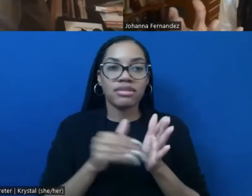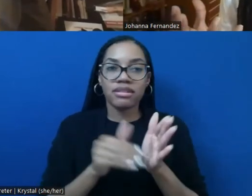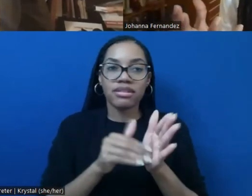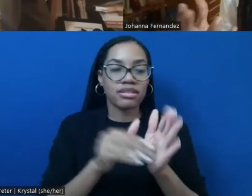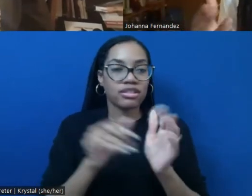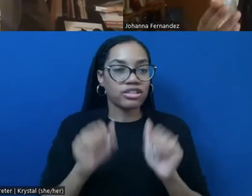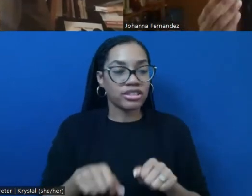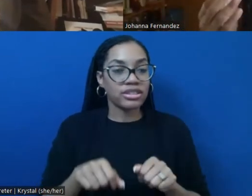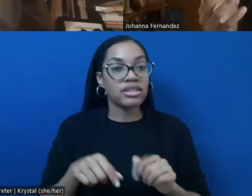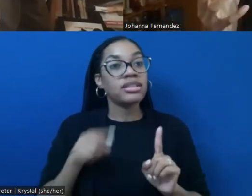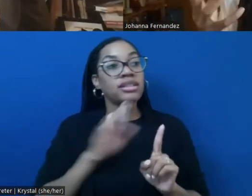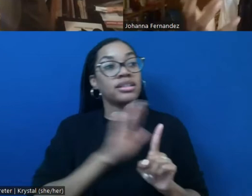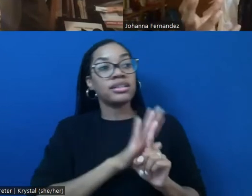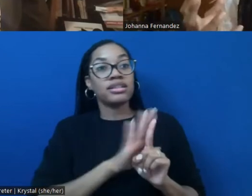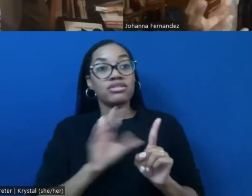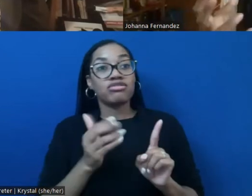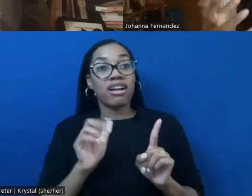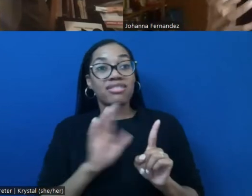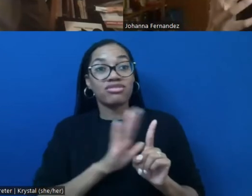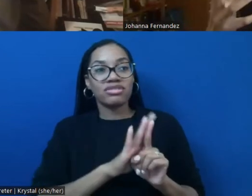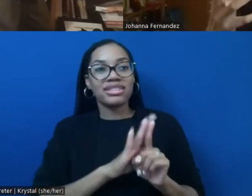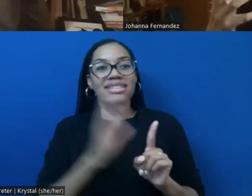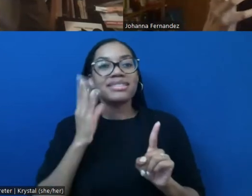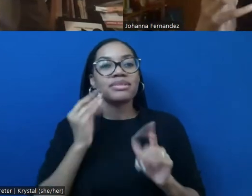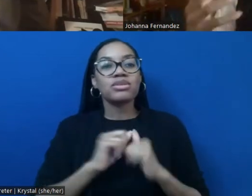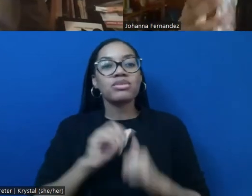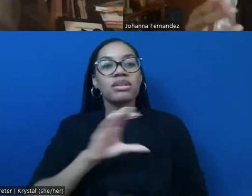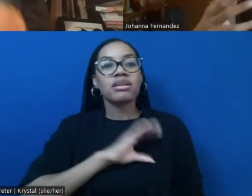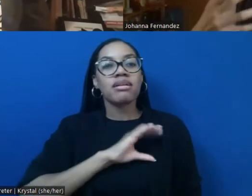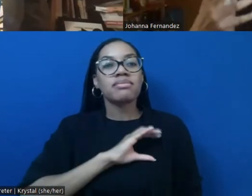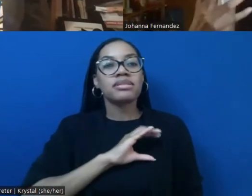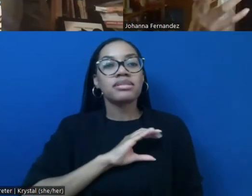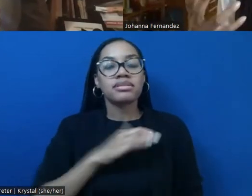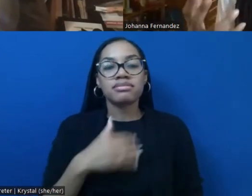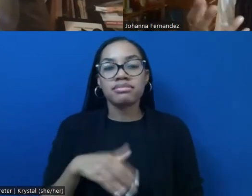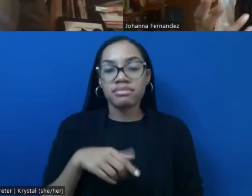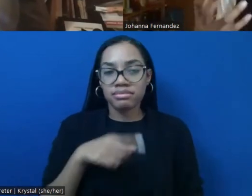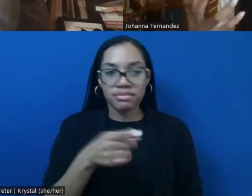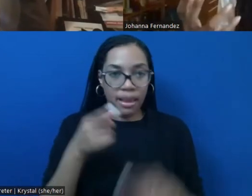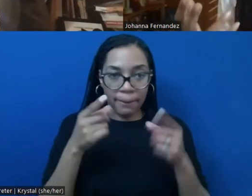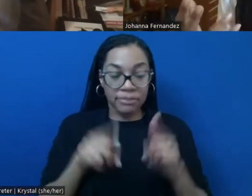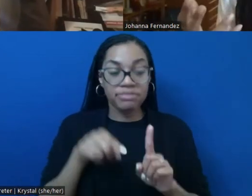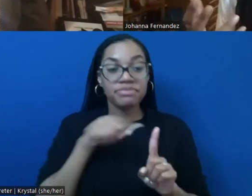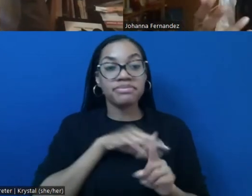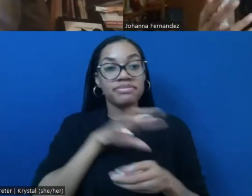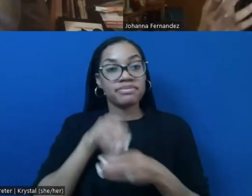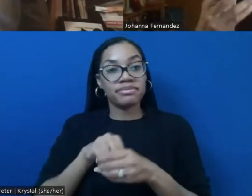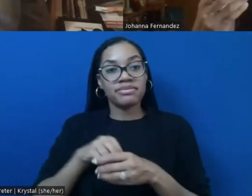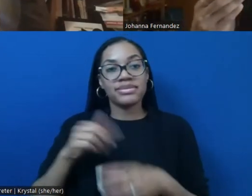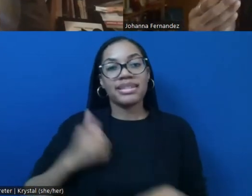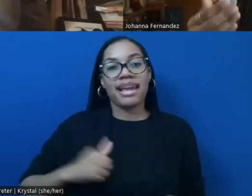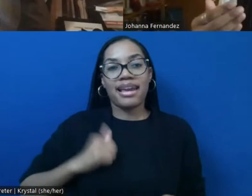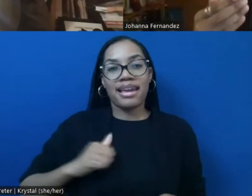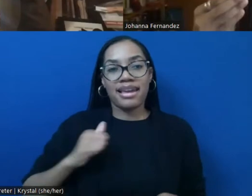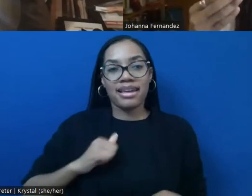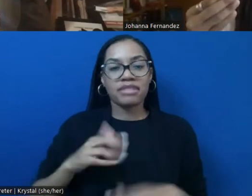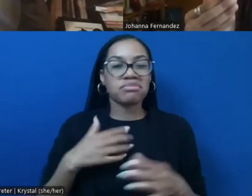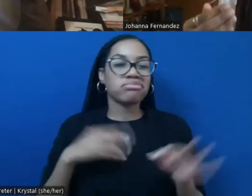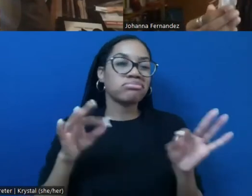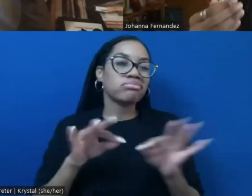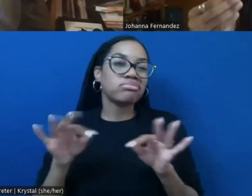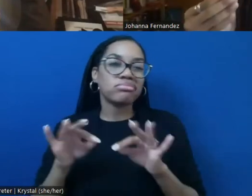Right? He's in a gang, gets involved in petty criminal activity, and begins